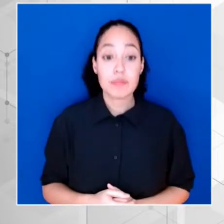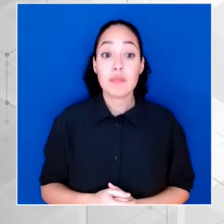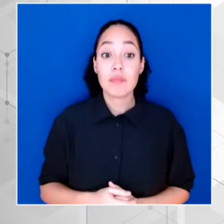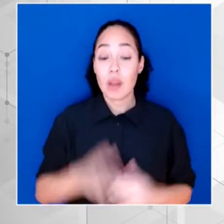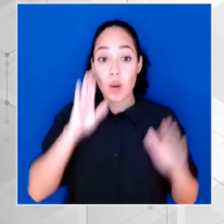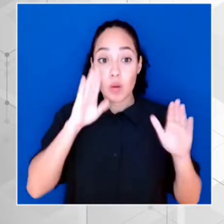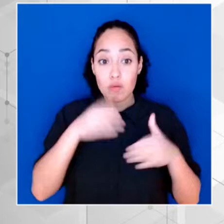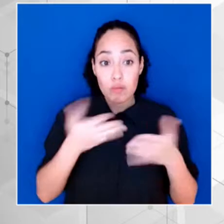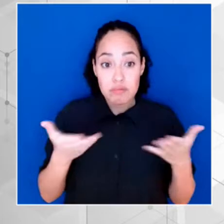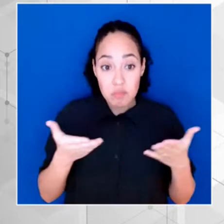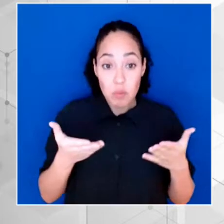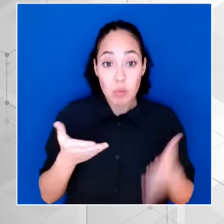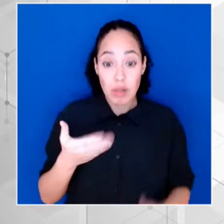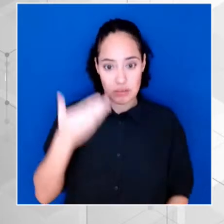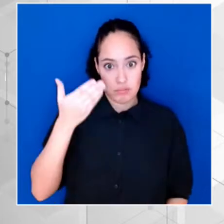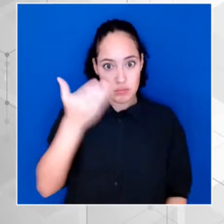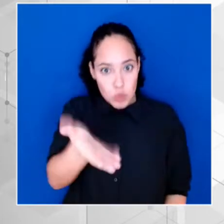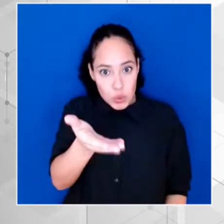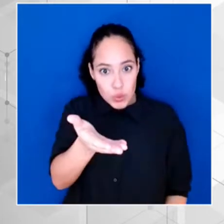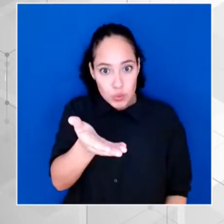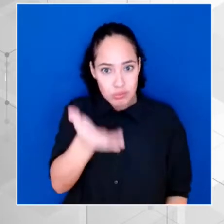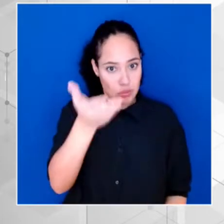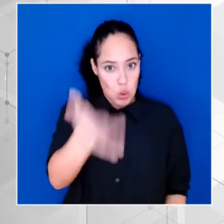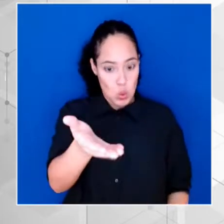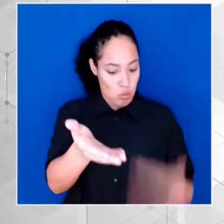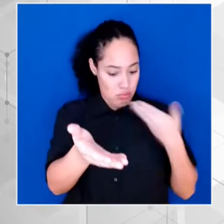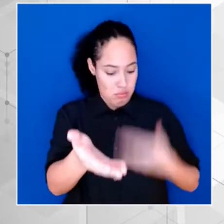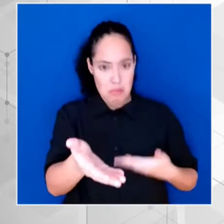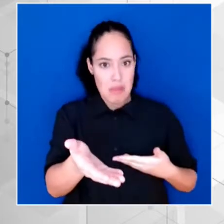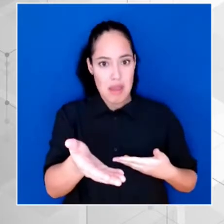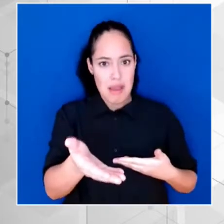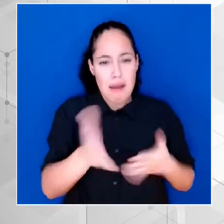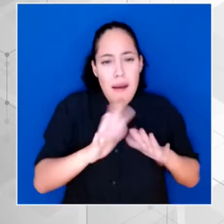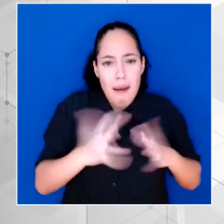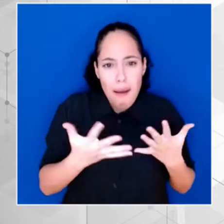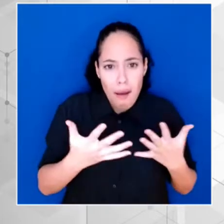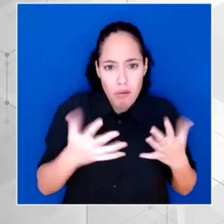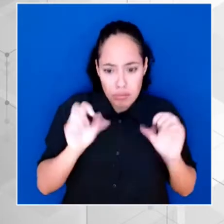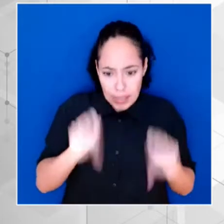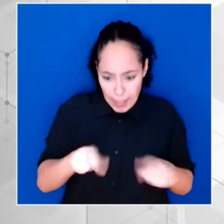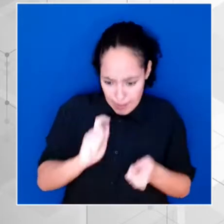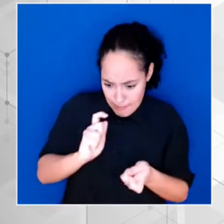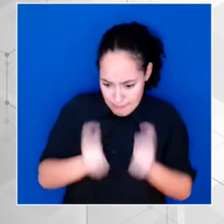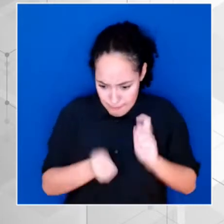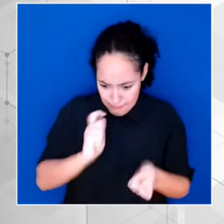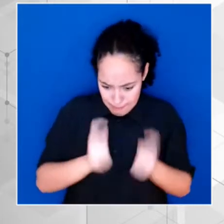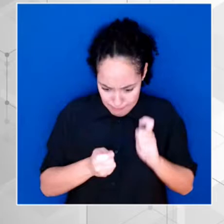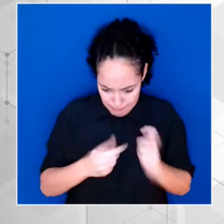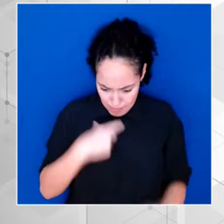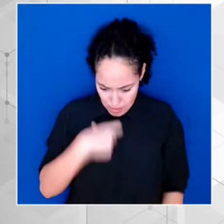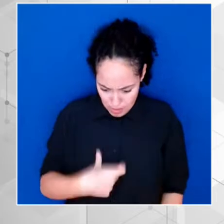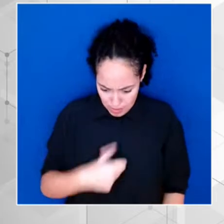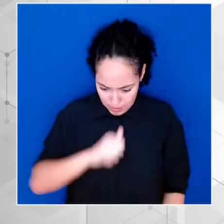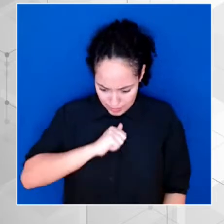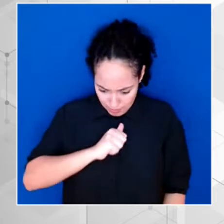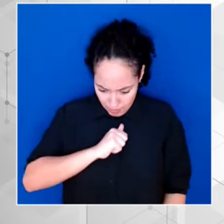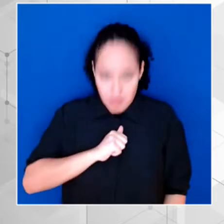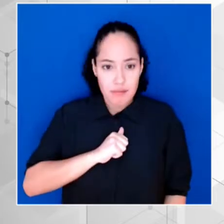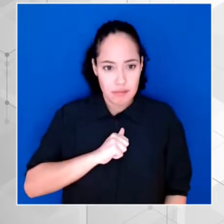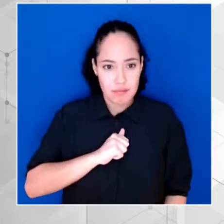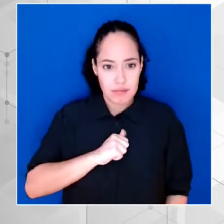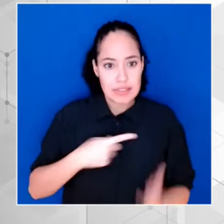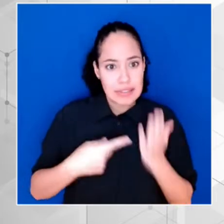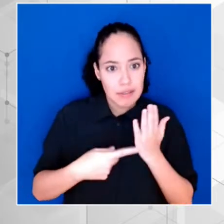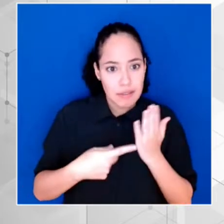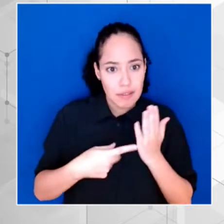the workplace could do to be more inclusive by tweaking some of the way we use technology. I personally have been doing my best